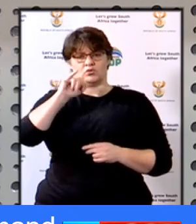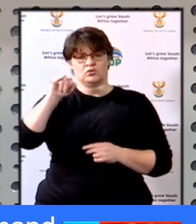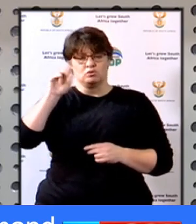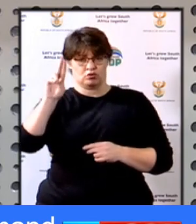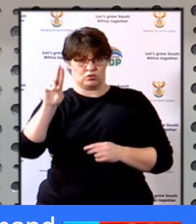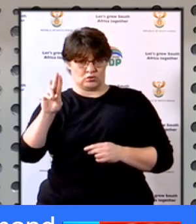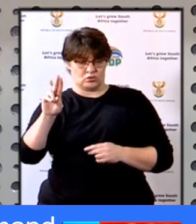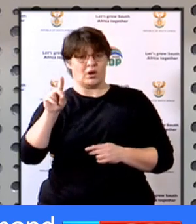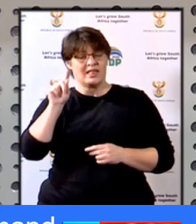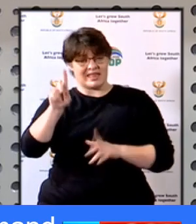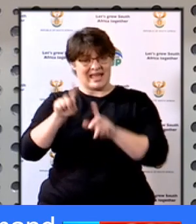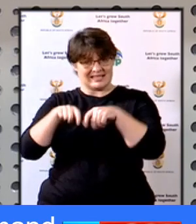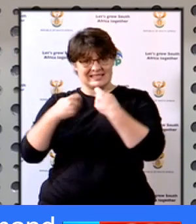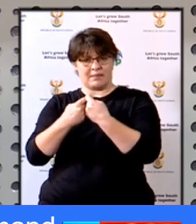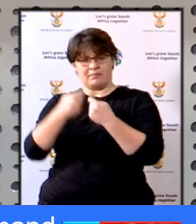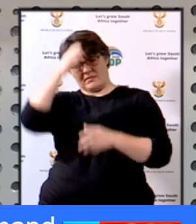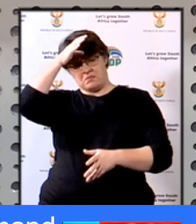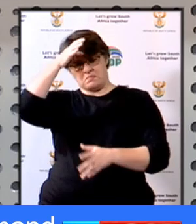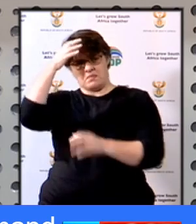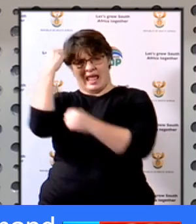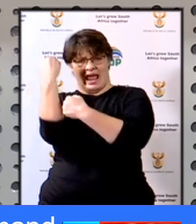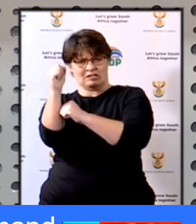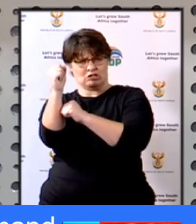team of engineers